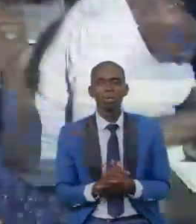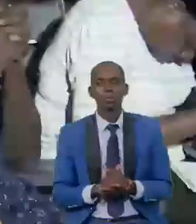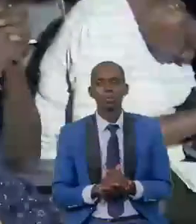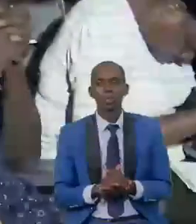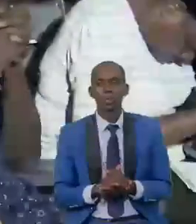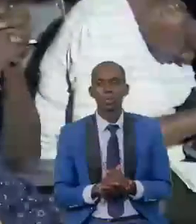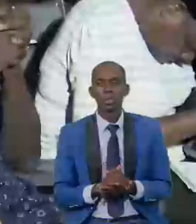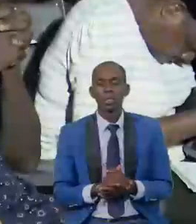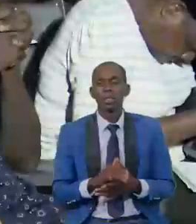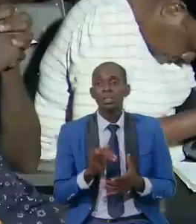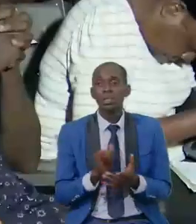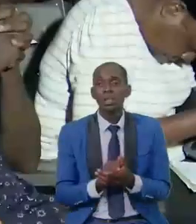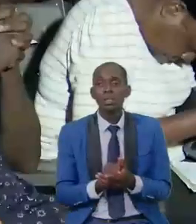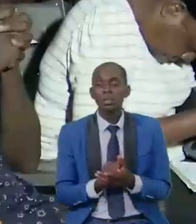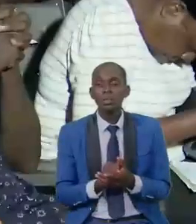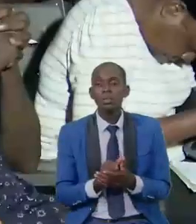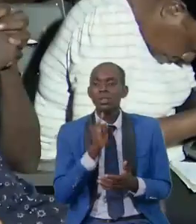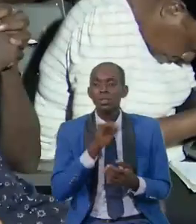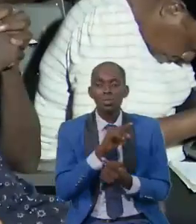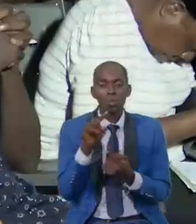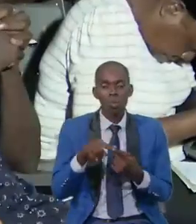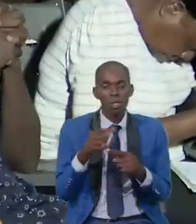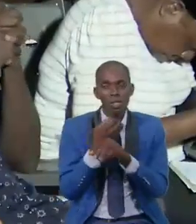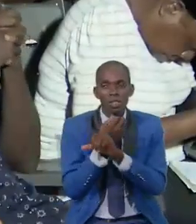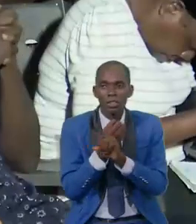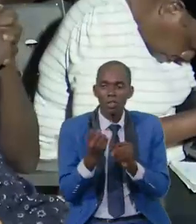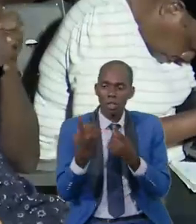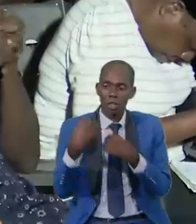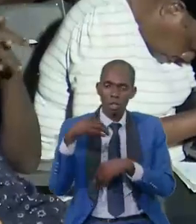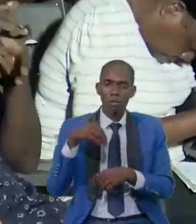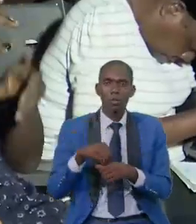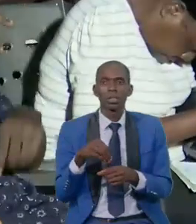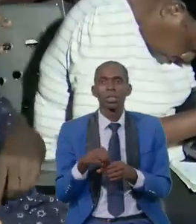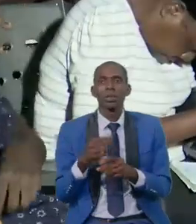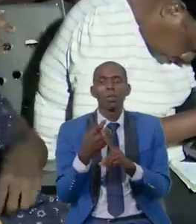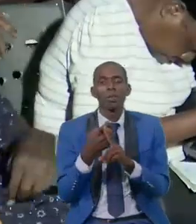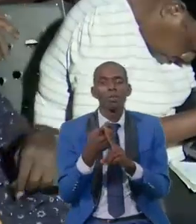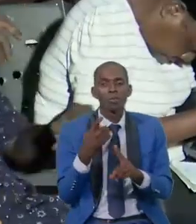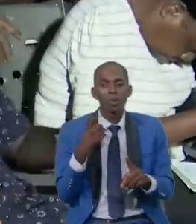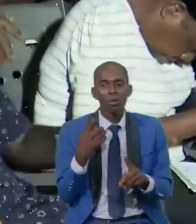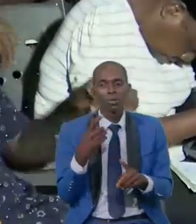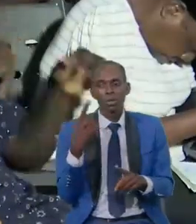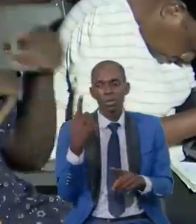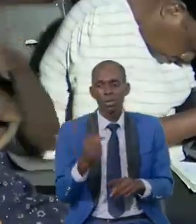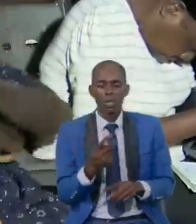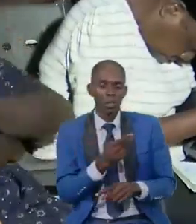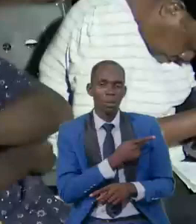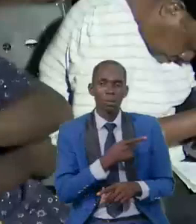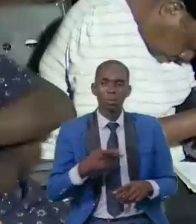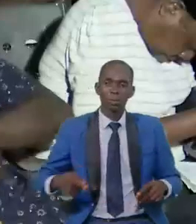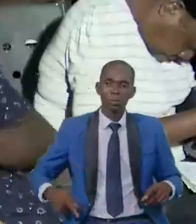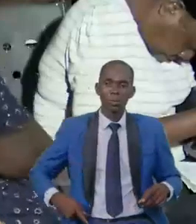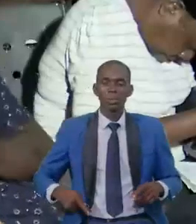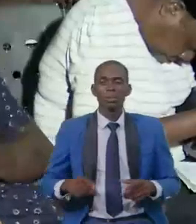That's when salvation enters in from the prince.